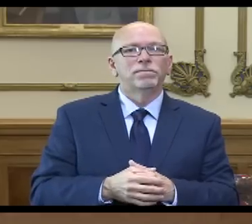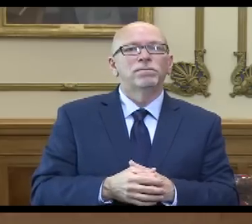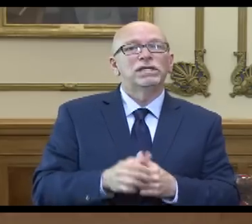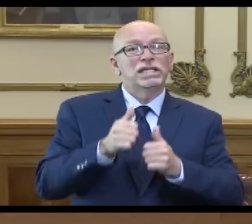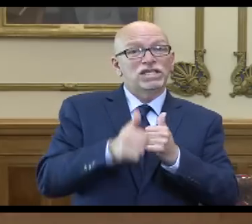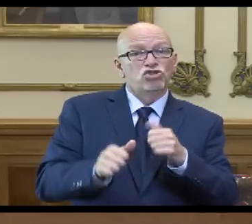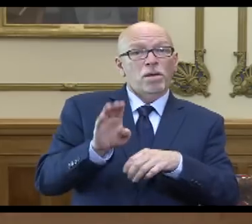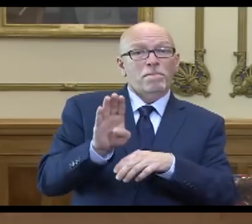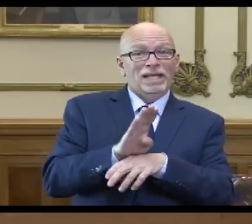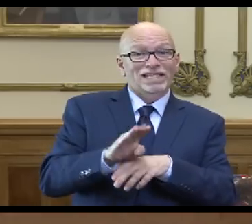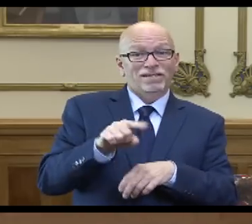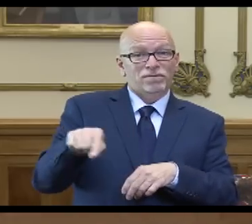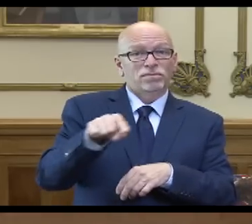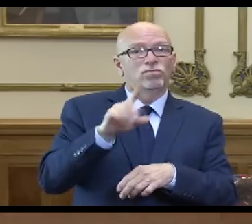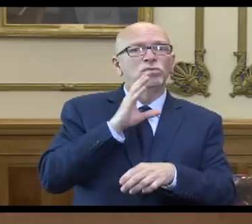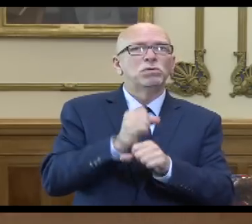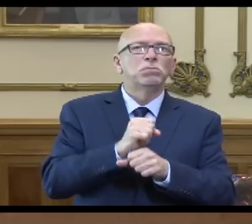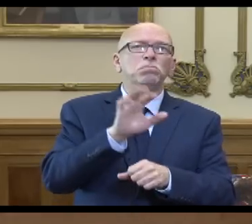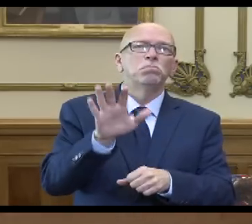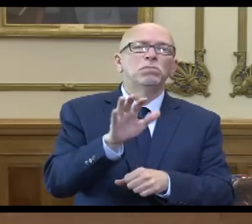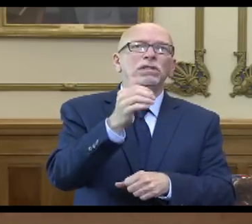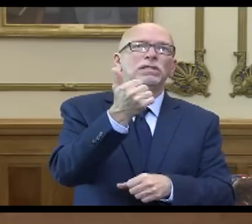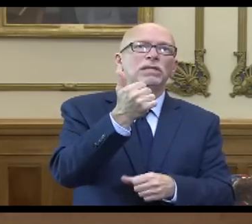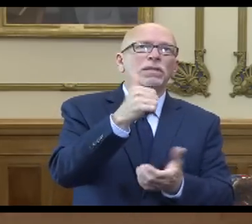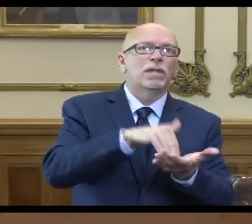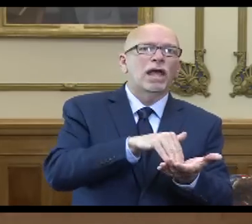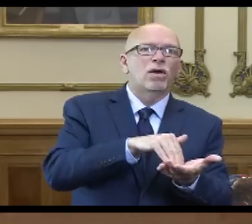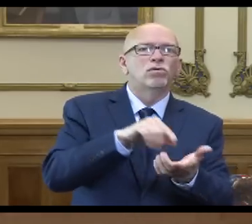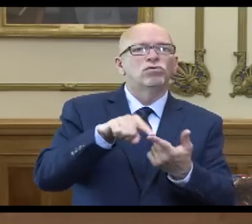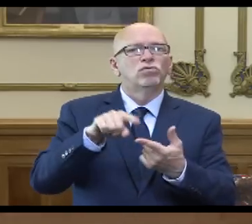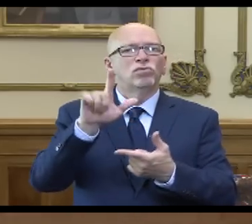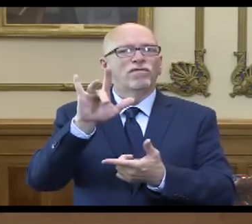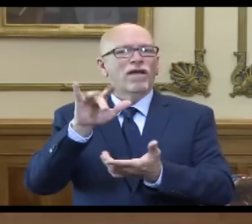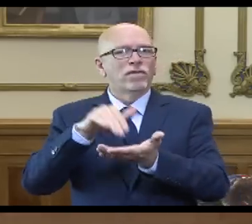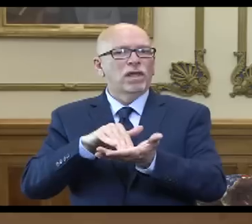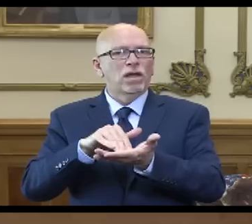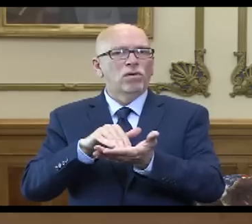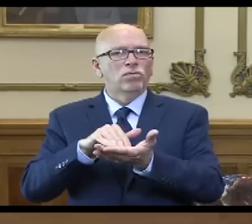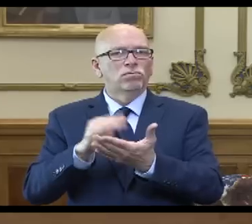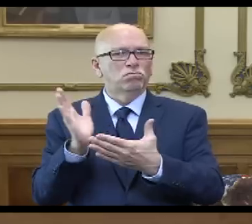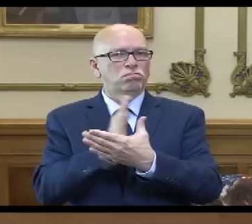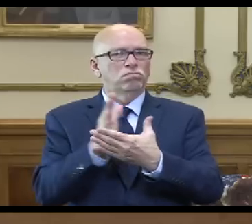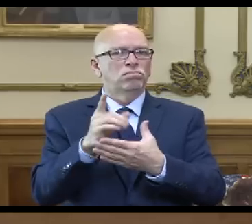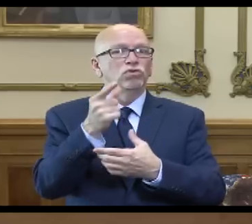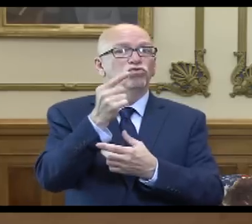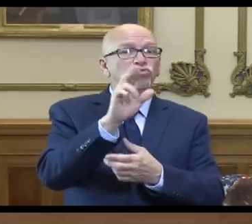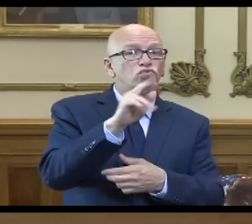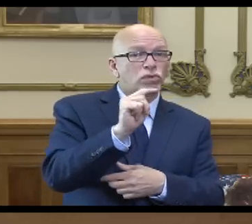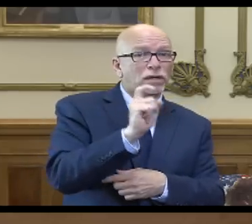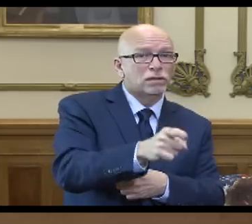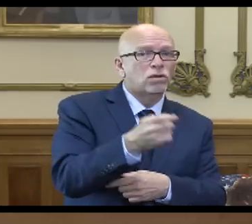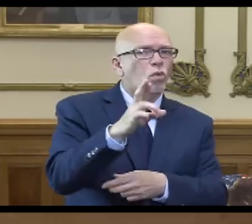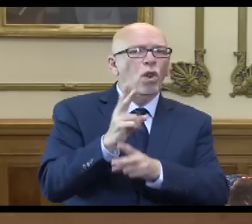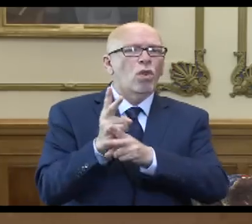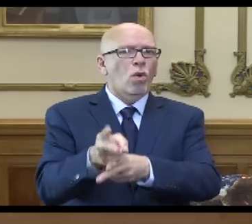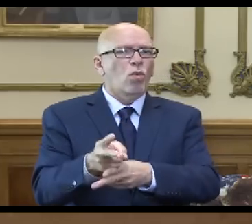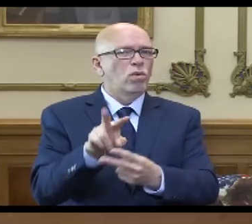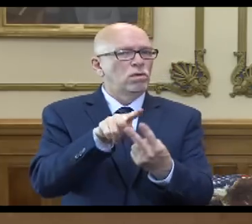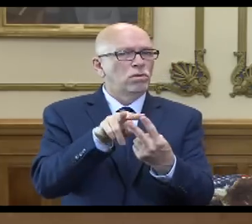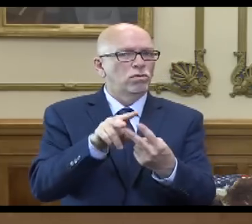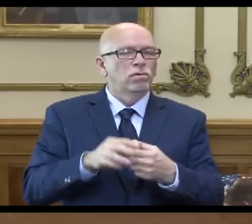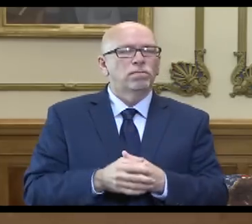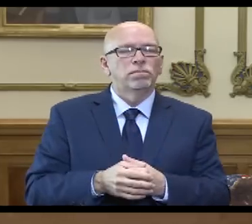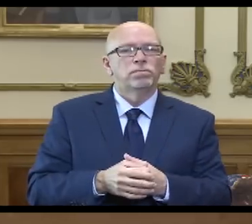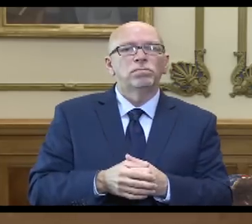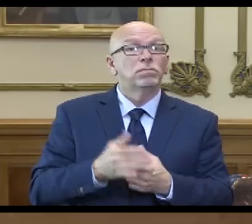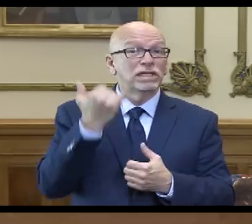Each business will receive between $10,000 to $25,000 in either a grant or a loan.